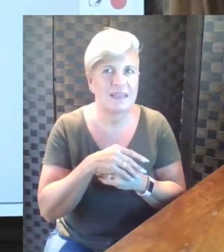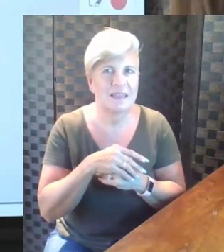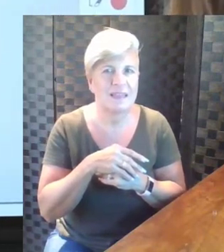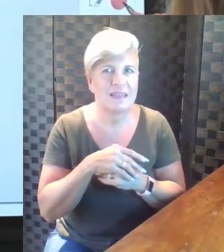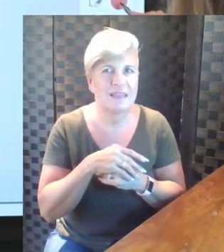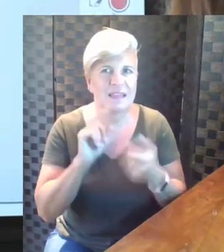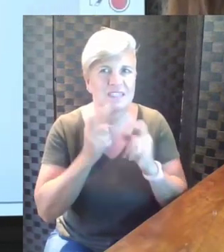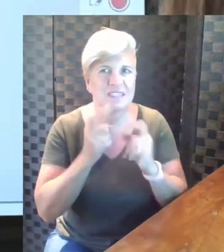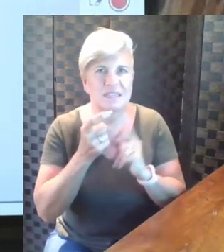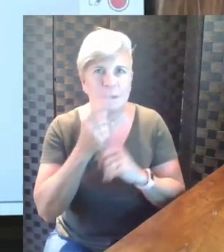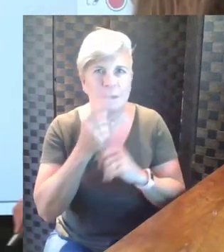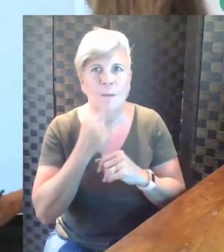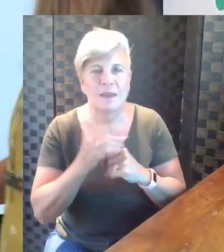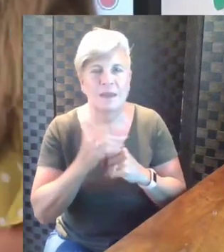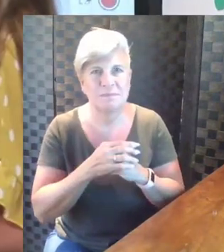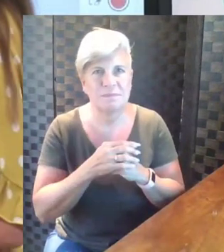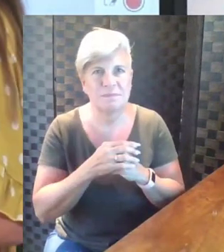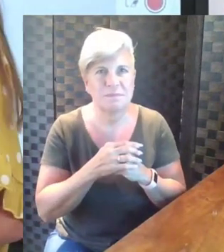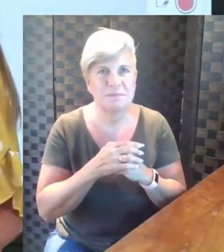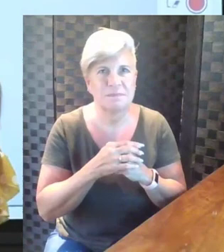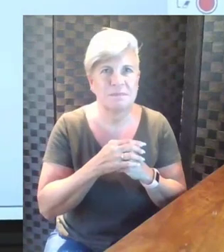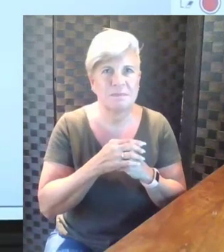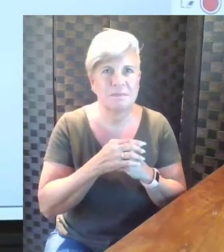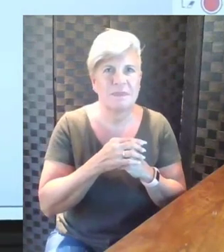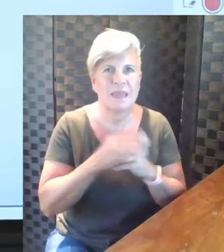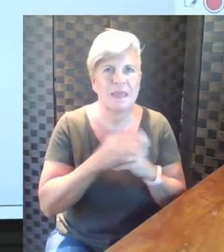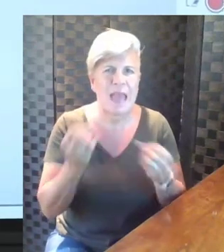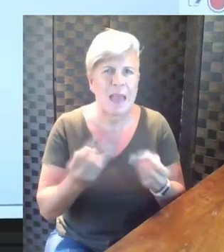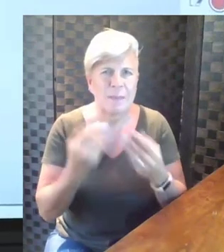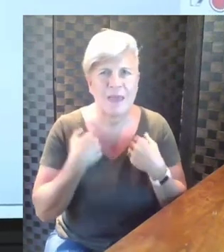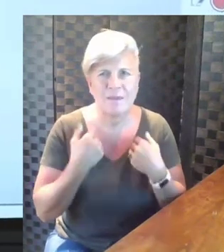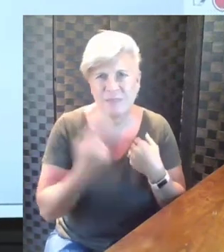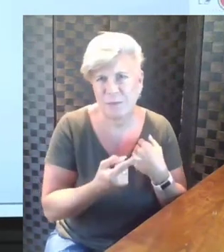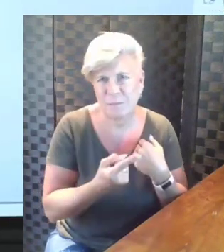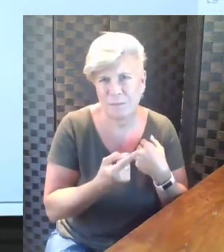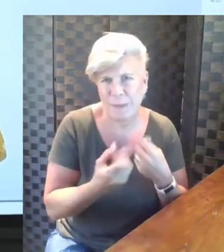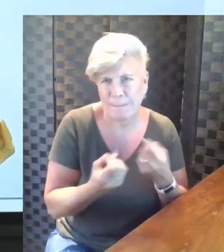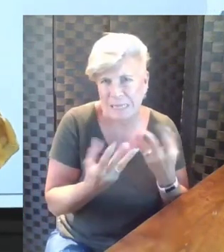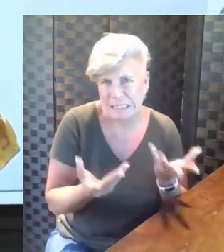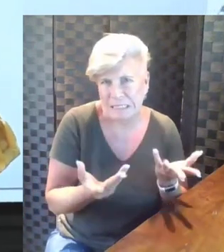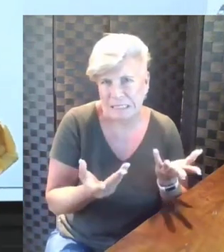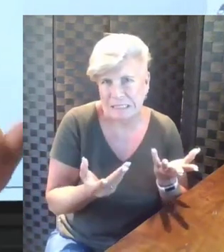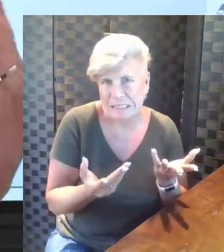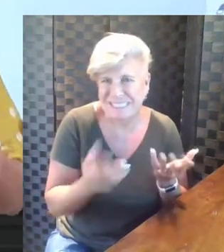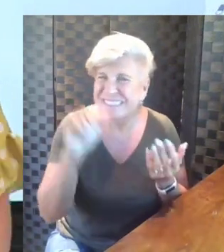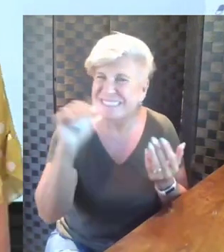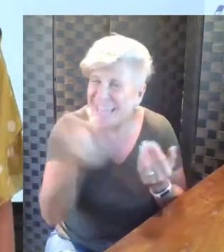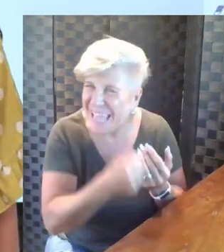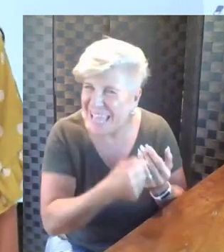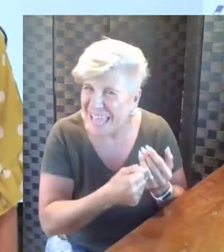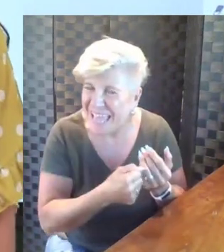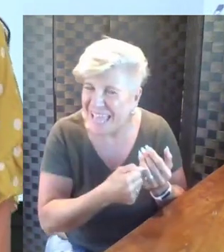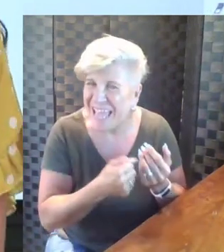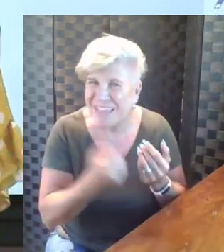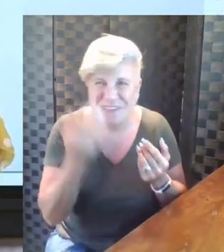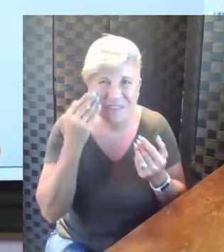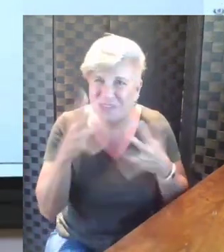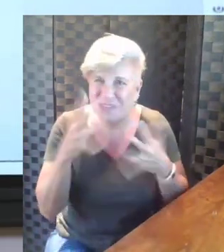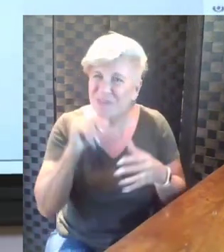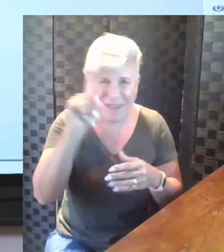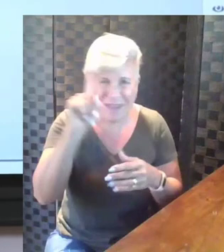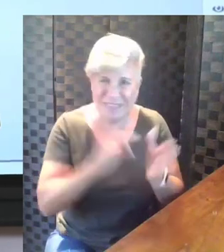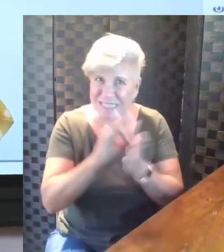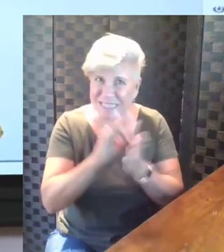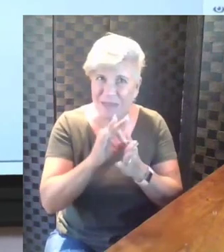let's switch to maybe red. Okay? So how many do I have right here? Yeah, so many of you knew that already without having to